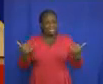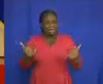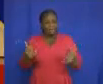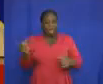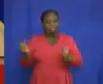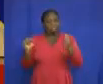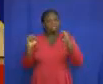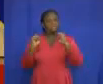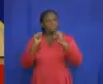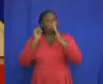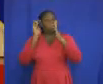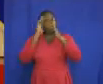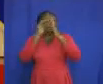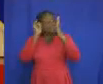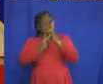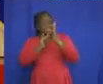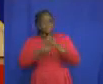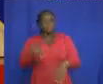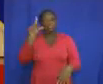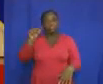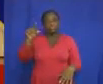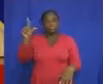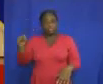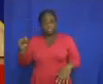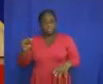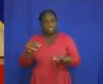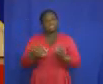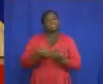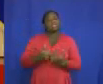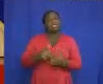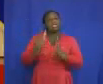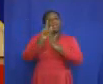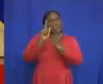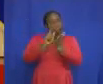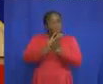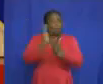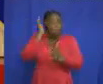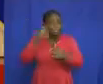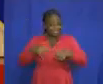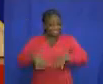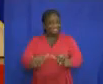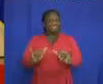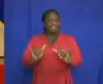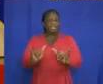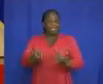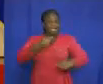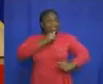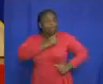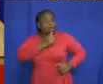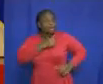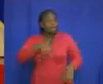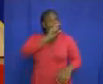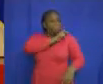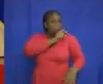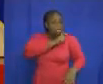Restrictions Act 2020 Act 1012 will remain in force, and the security agencies